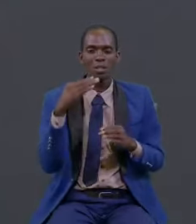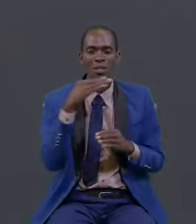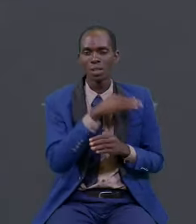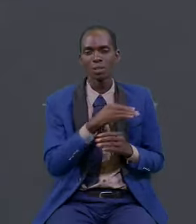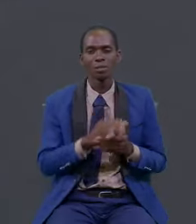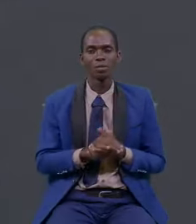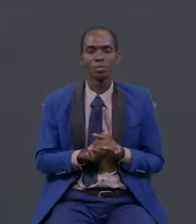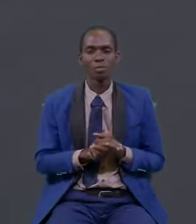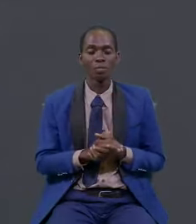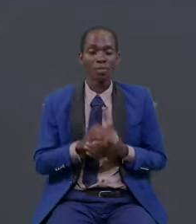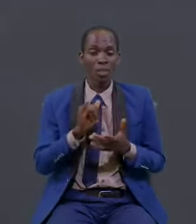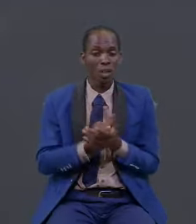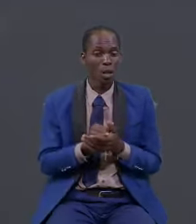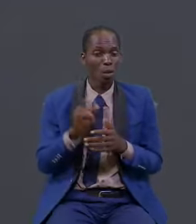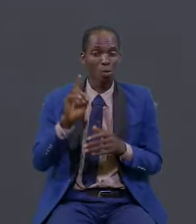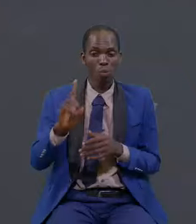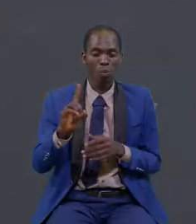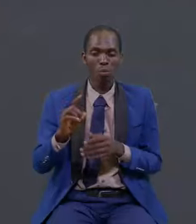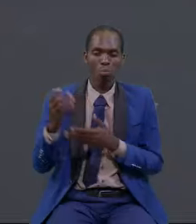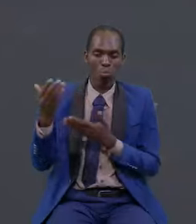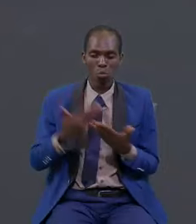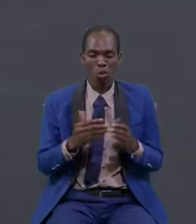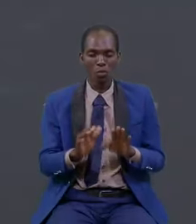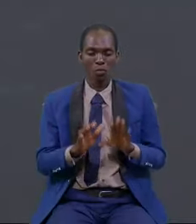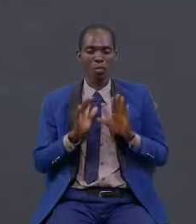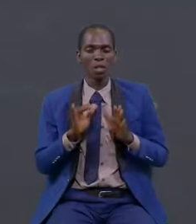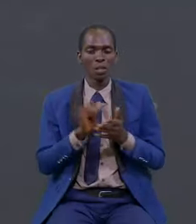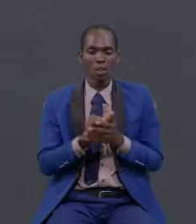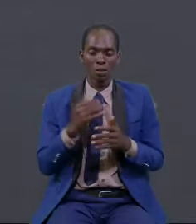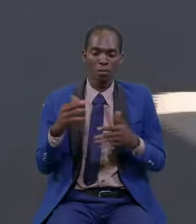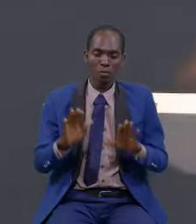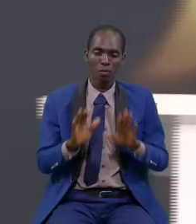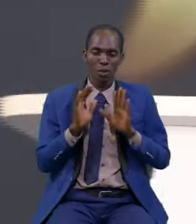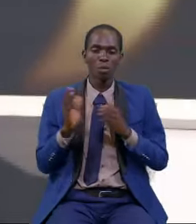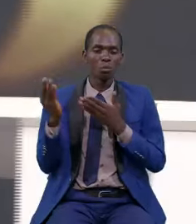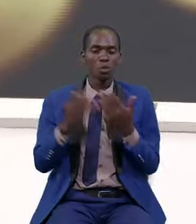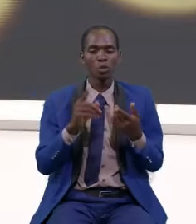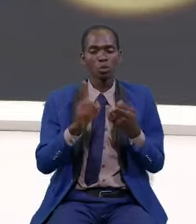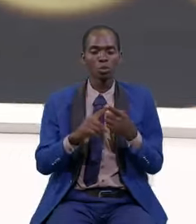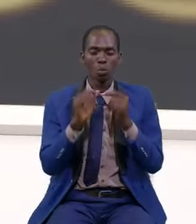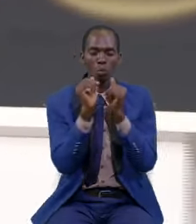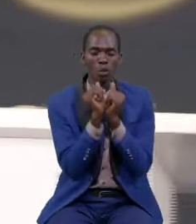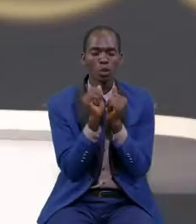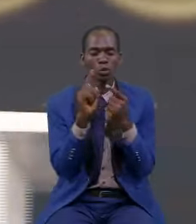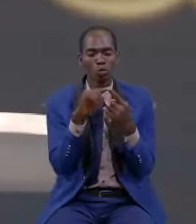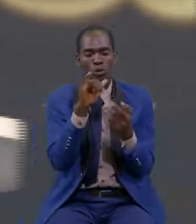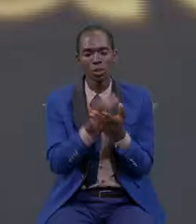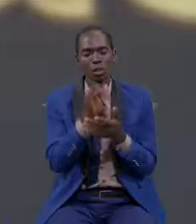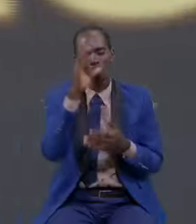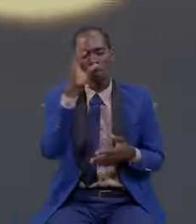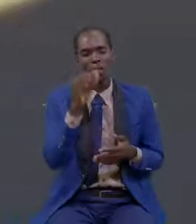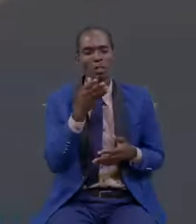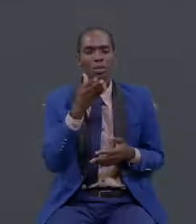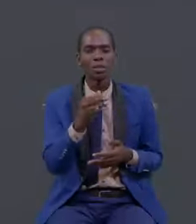fear, and the fear brings you to bondage to that man. There's a woman that says,